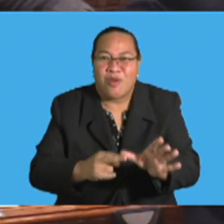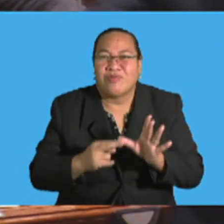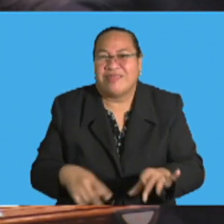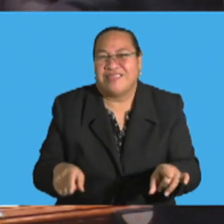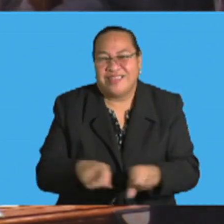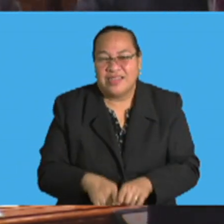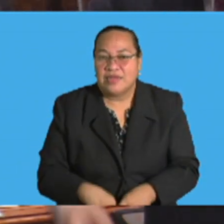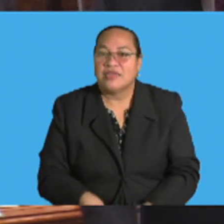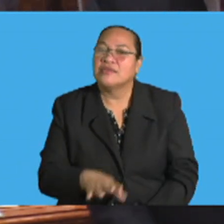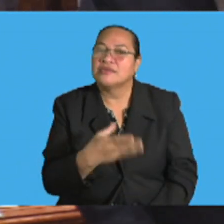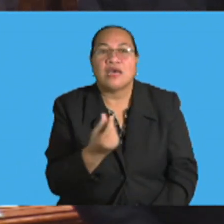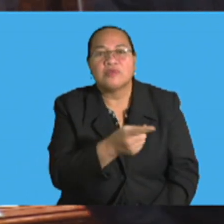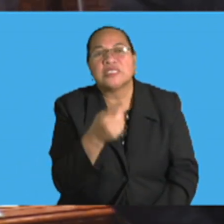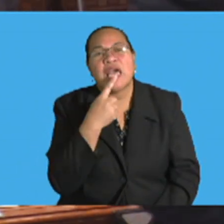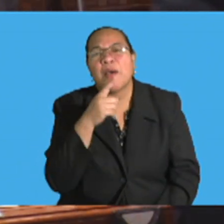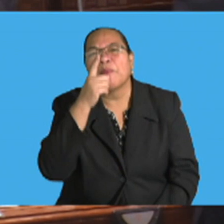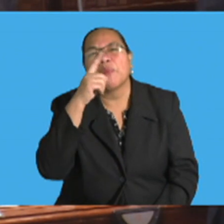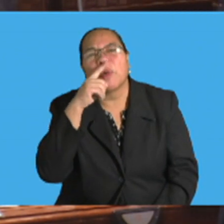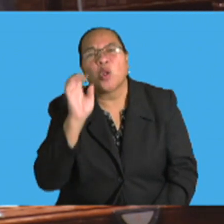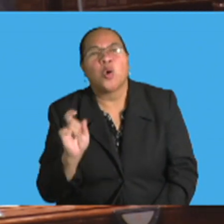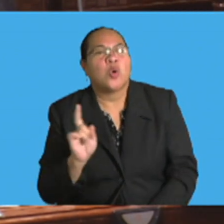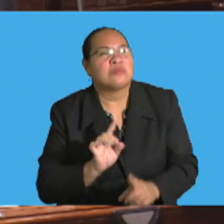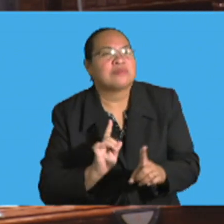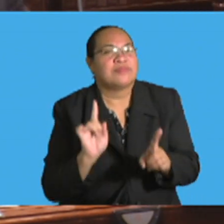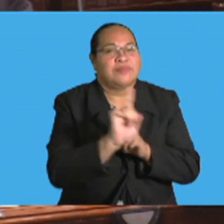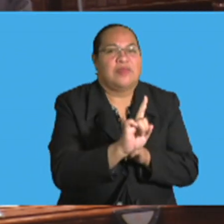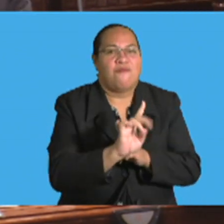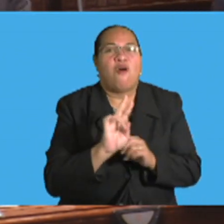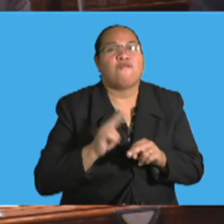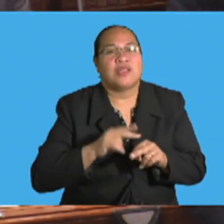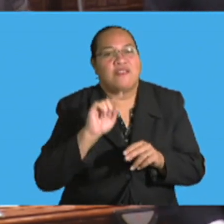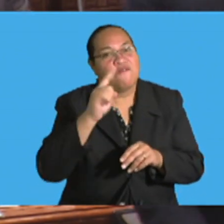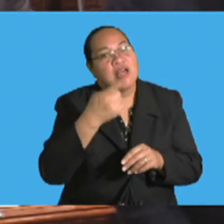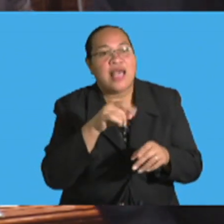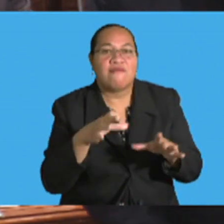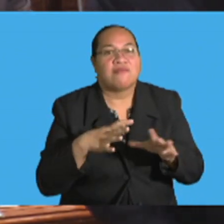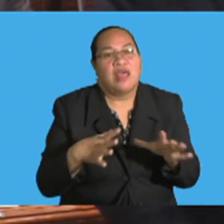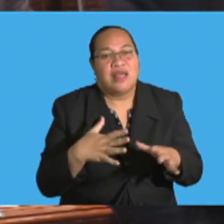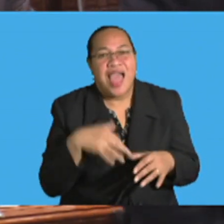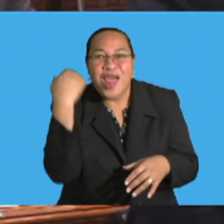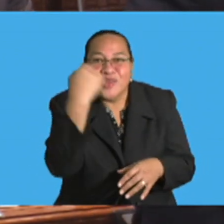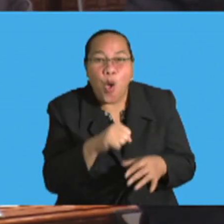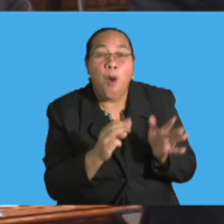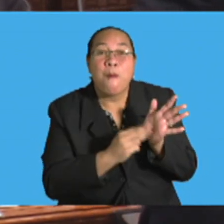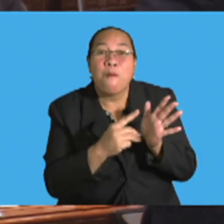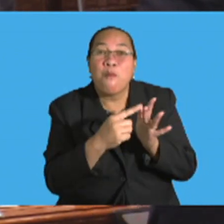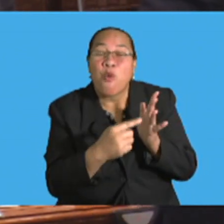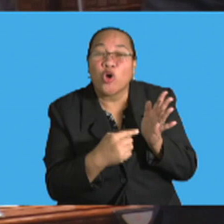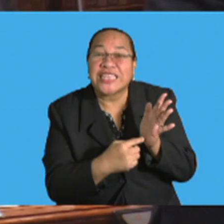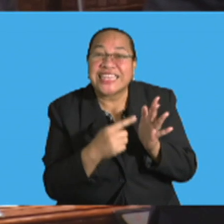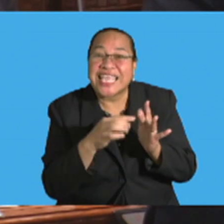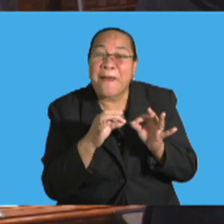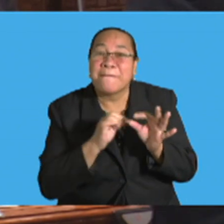who were, filling in the coffers for Fiji First are those who got the concession. No, Moti Bhai is a company. Tapuz is